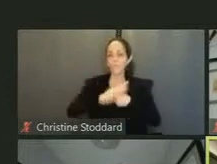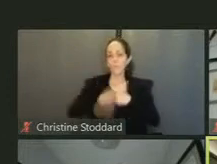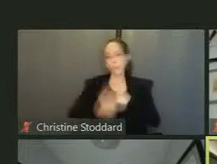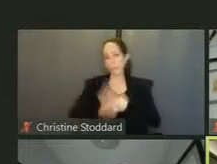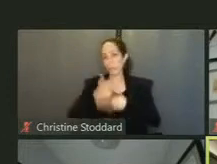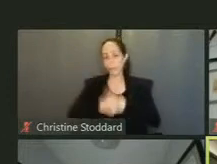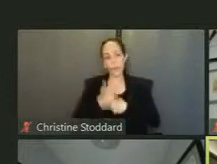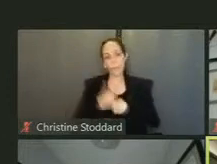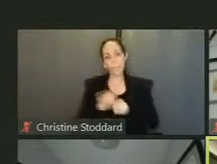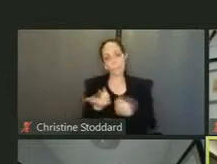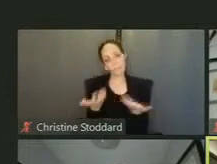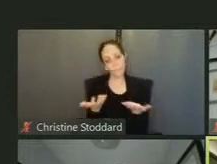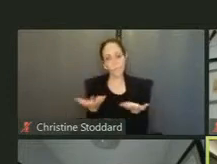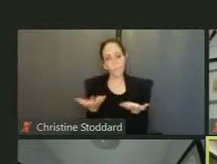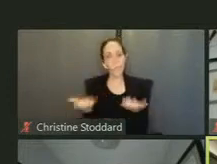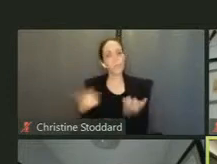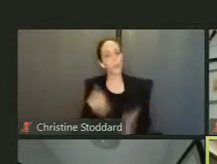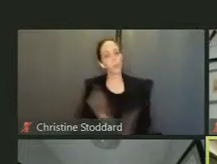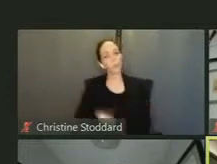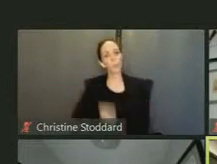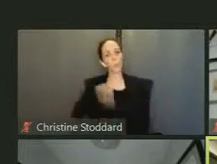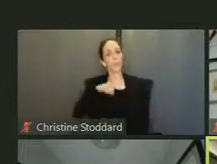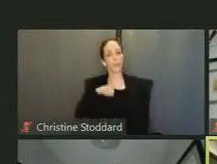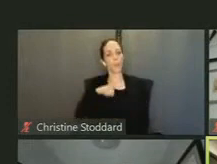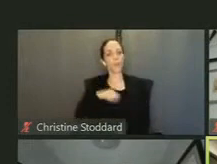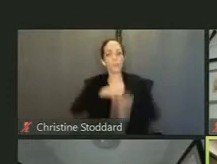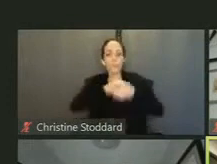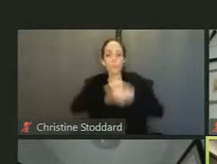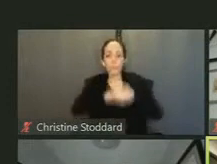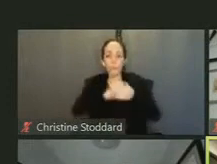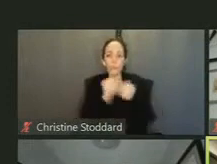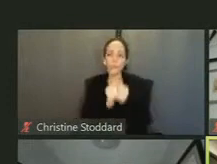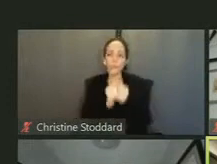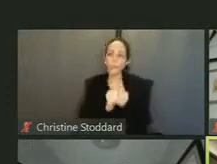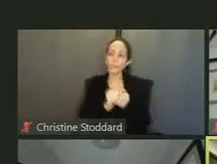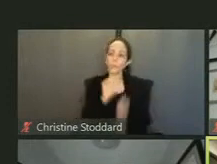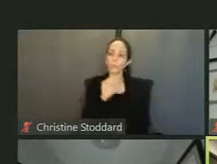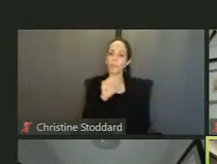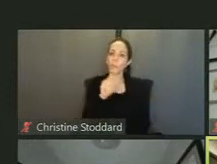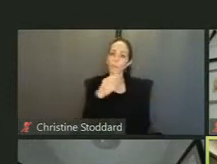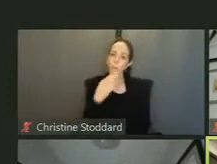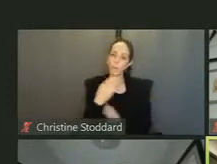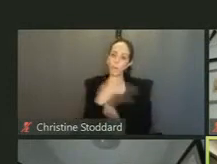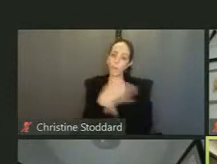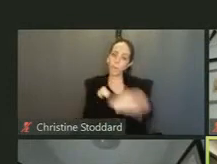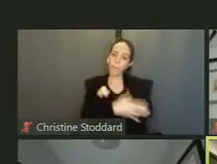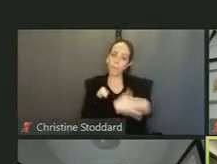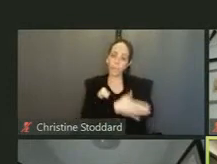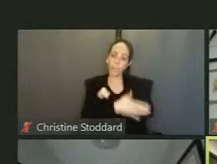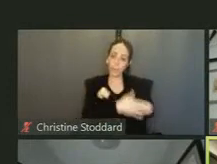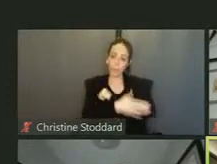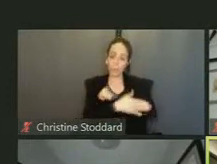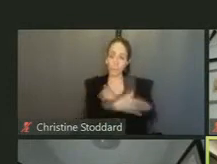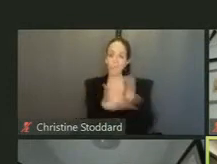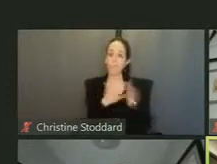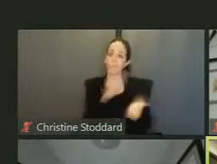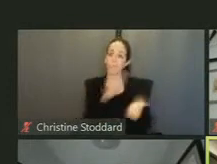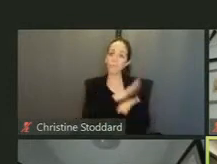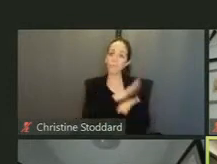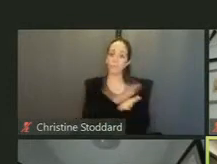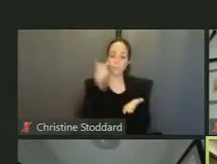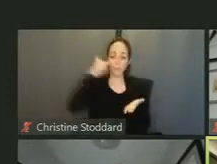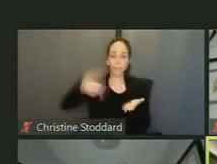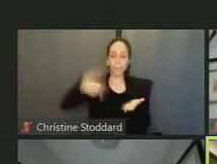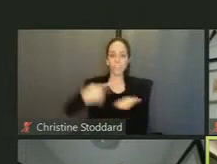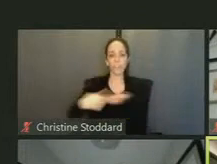color. So we are proud to partner with Multnomah County and the Portland Public Schools in this panel conversation where we